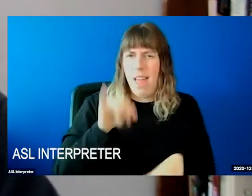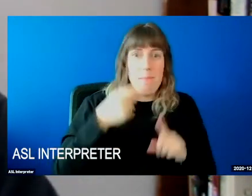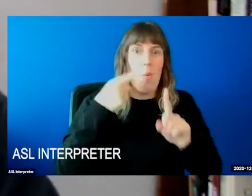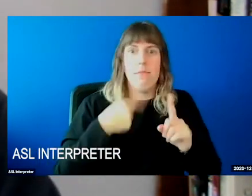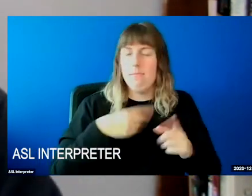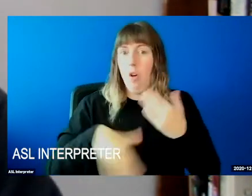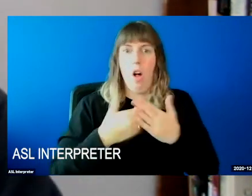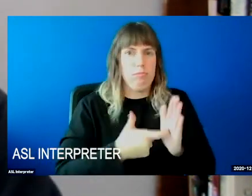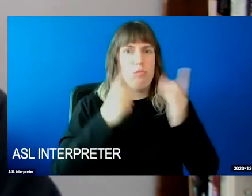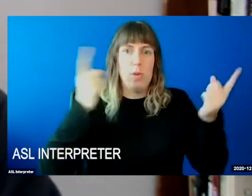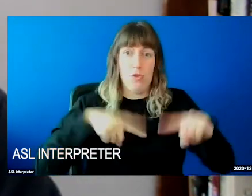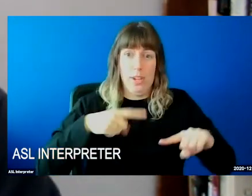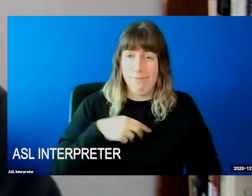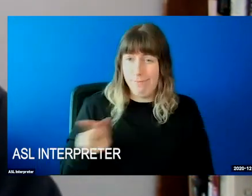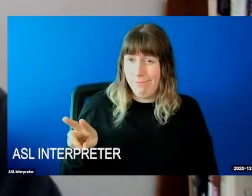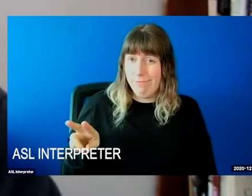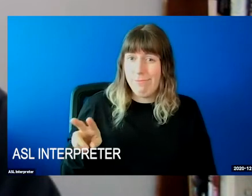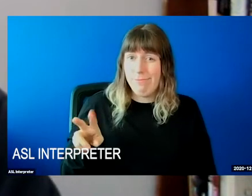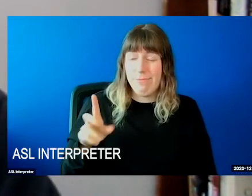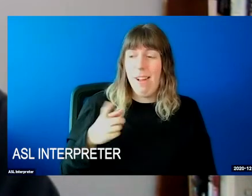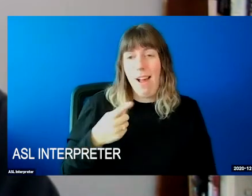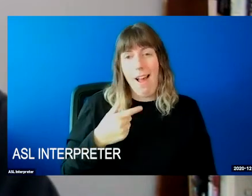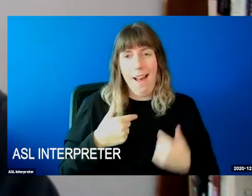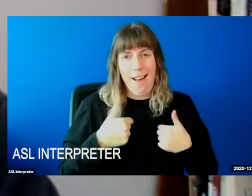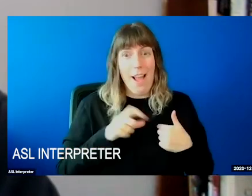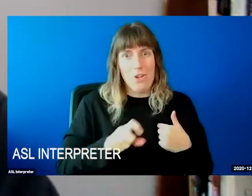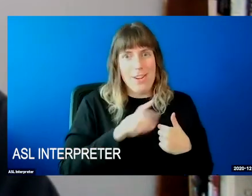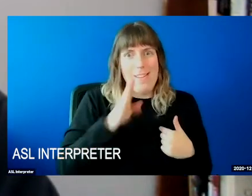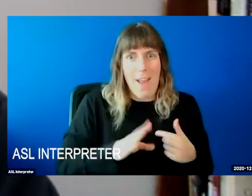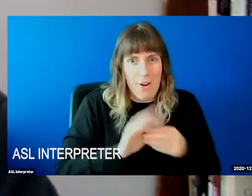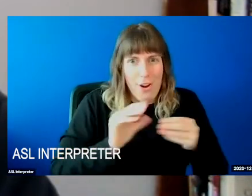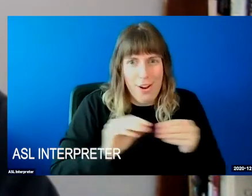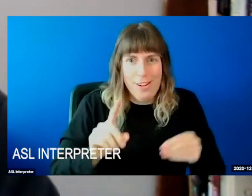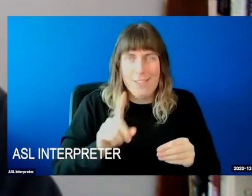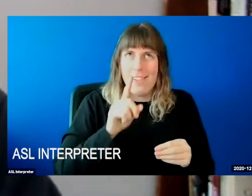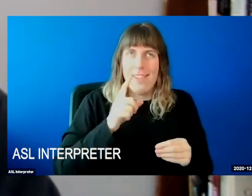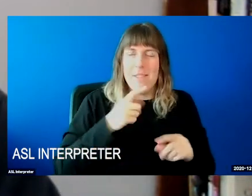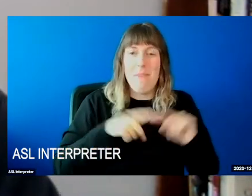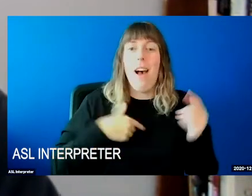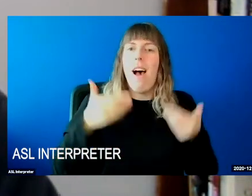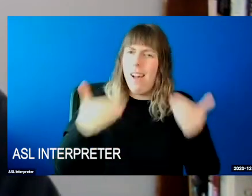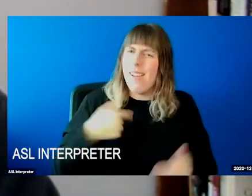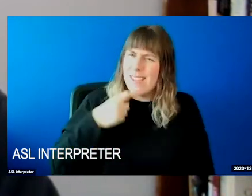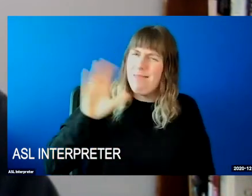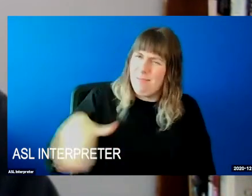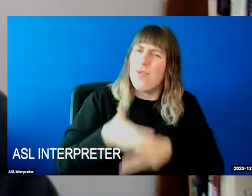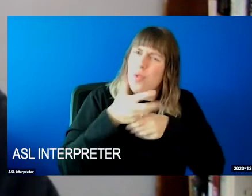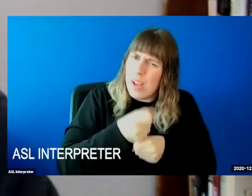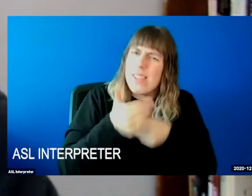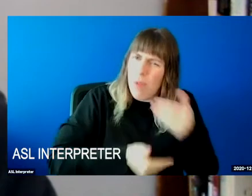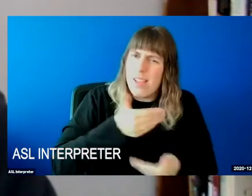point. And I said the kind of thing a facilitator should never say. You only do it when you're really desperate. I said, trust the process,